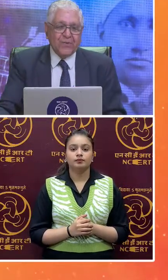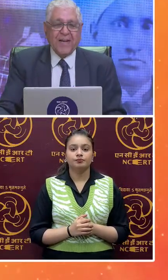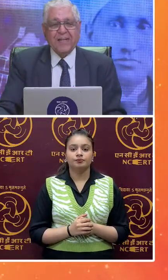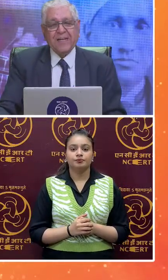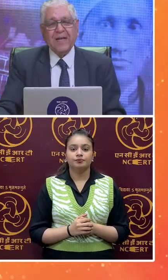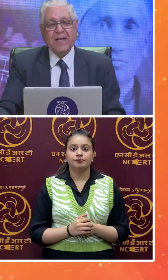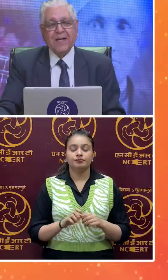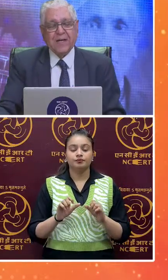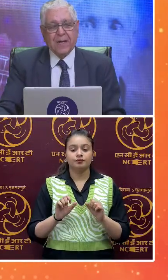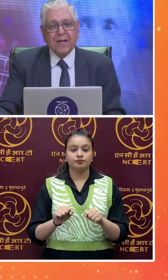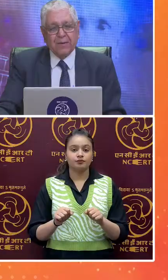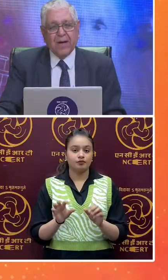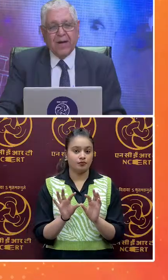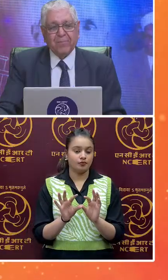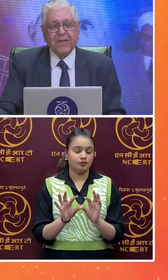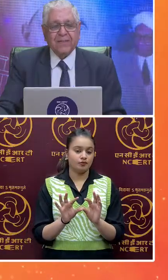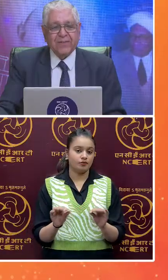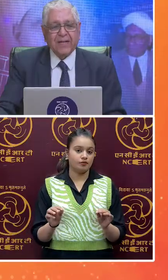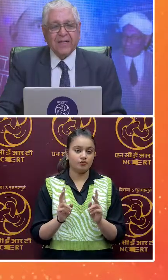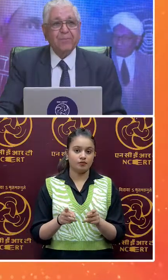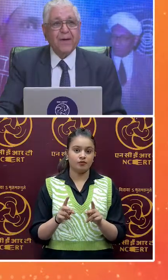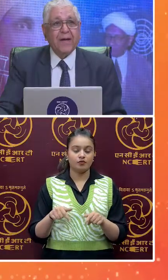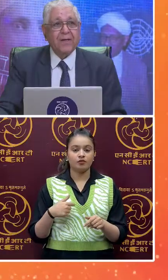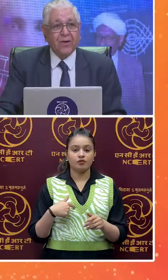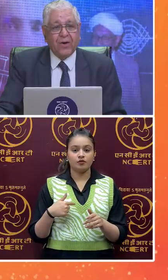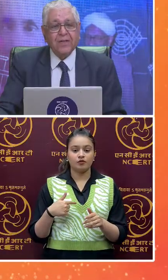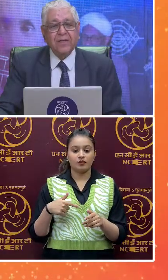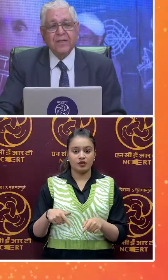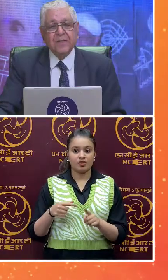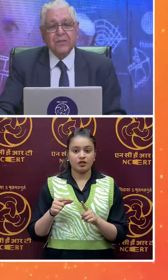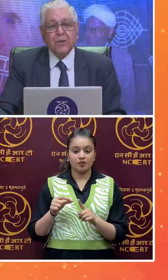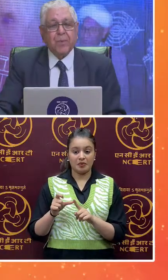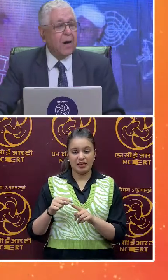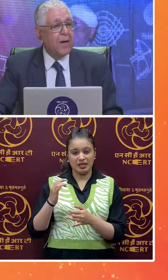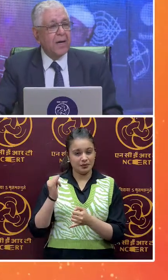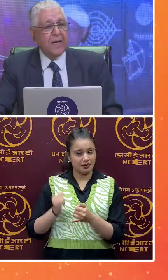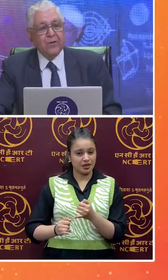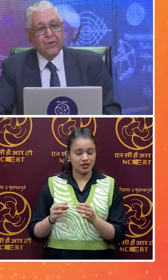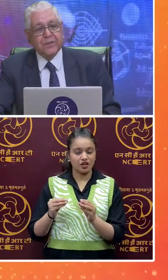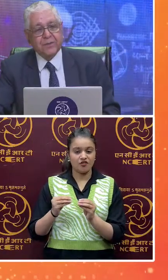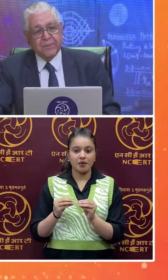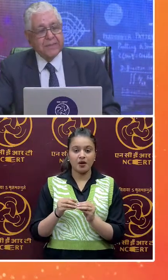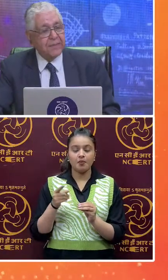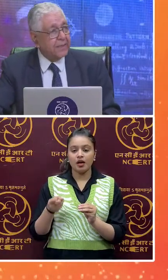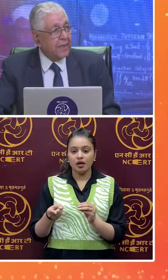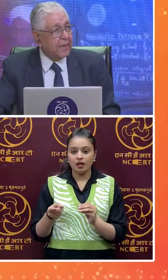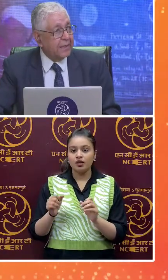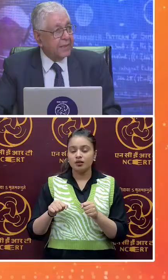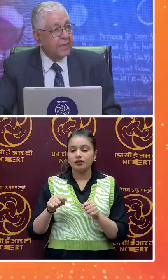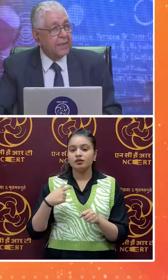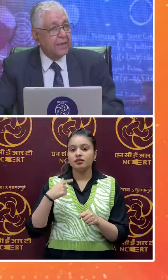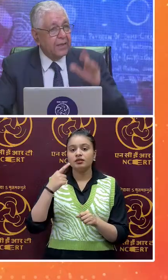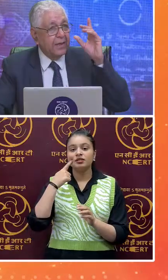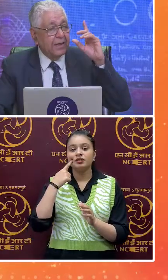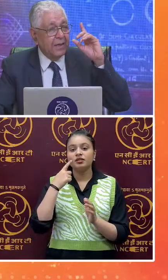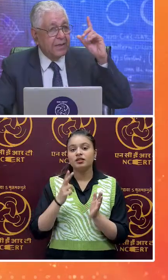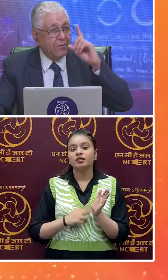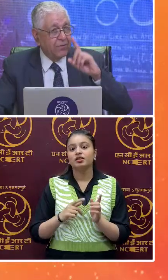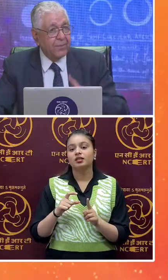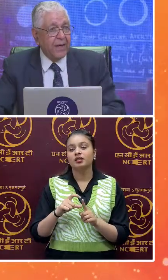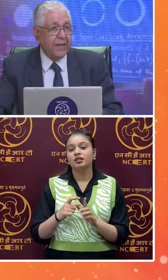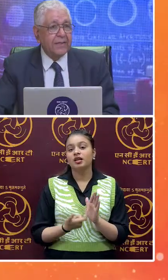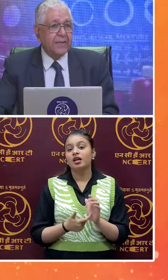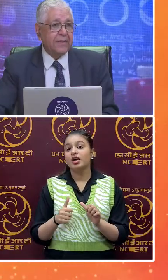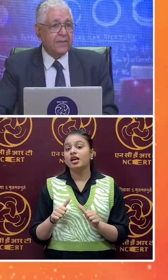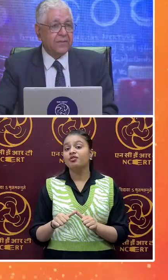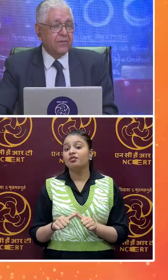So, fine, I am near to the end of my talk. So, Bhabha had known Mrs. Indira Gandhi